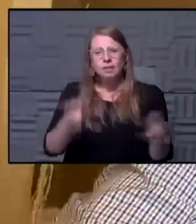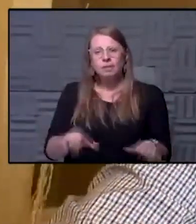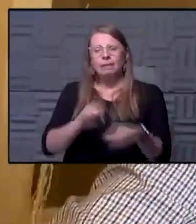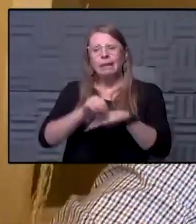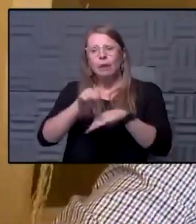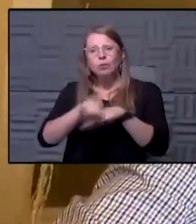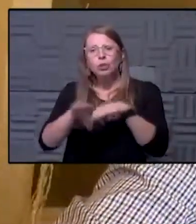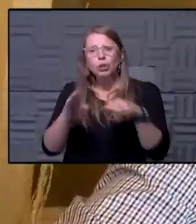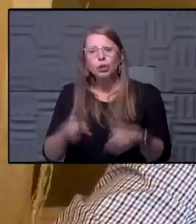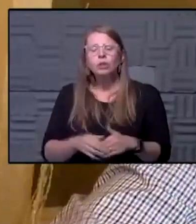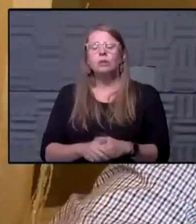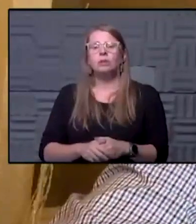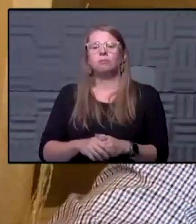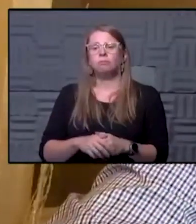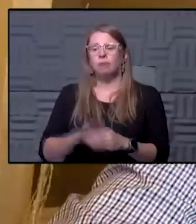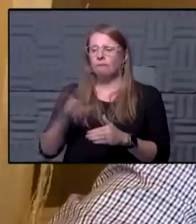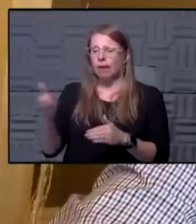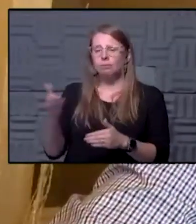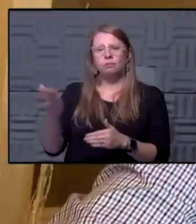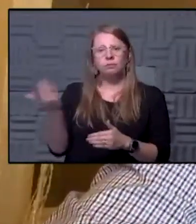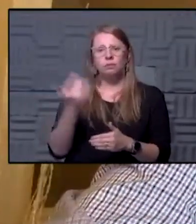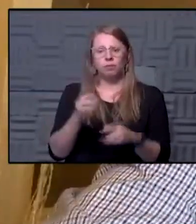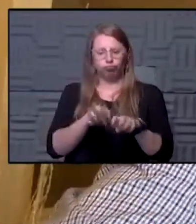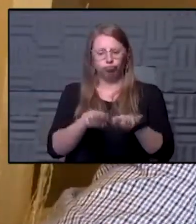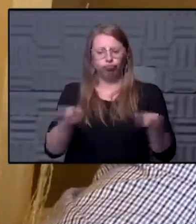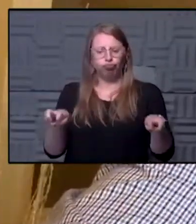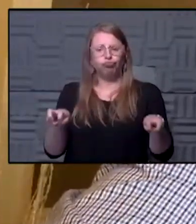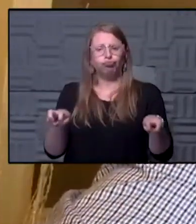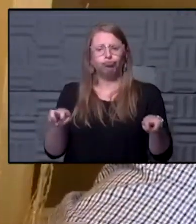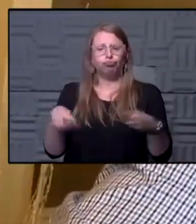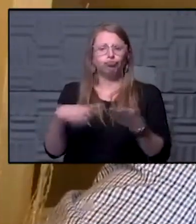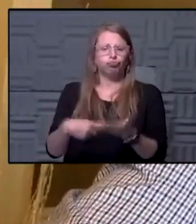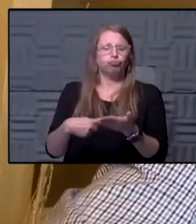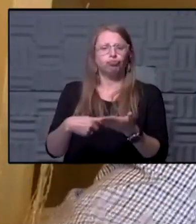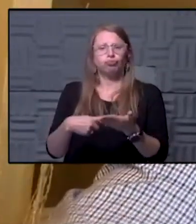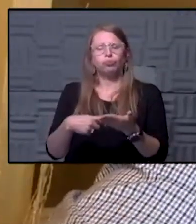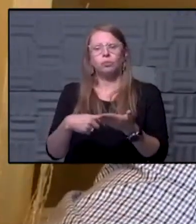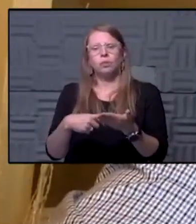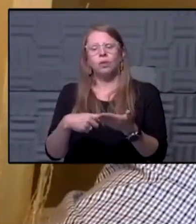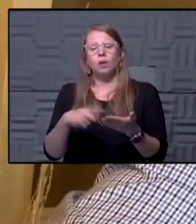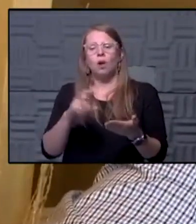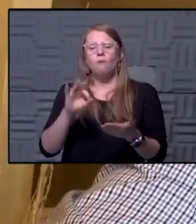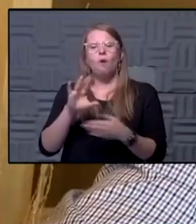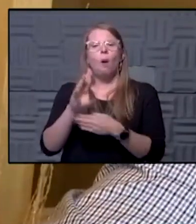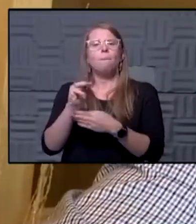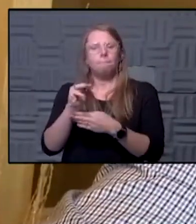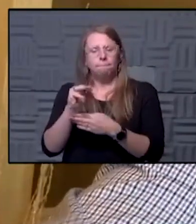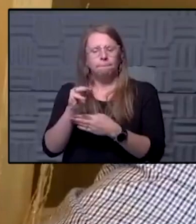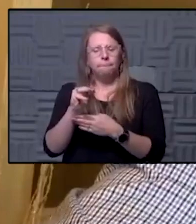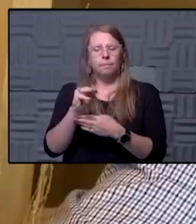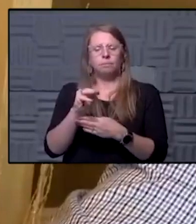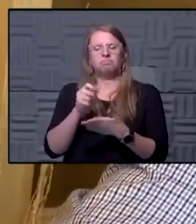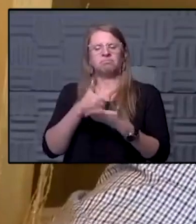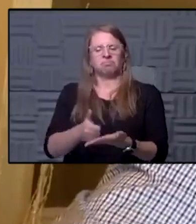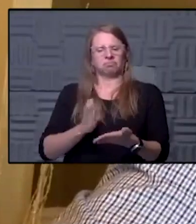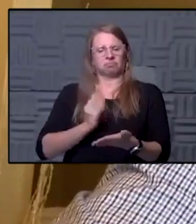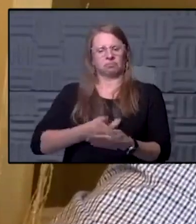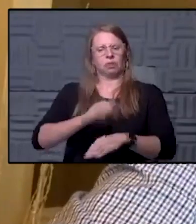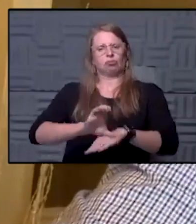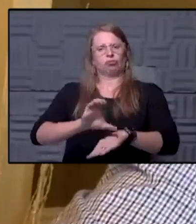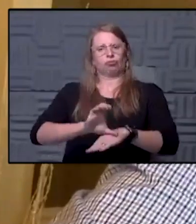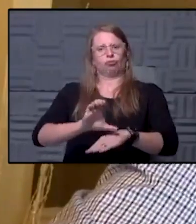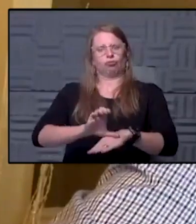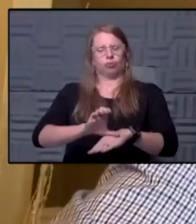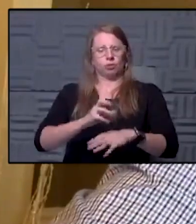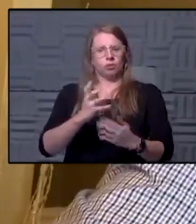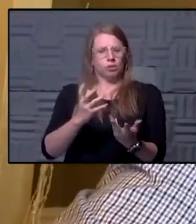counselors, and we had a forum to help our congregation know how to prepare for going back to school.